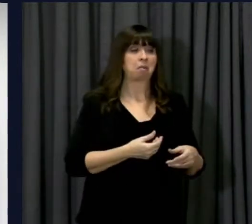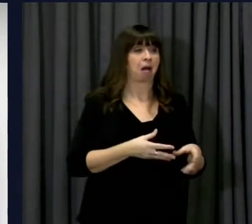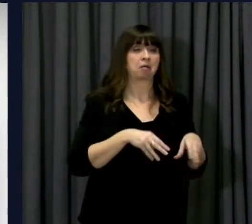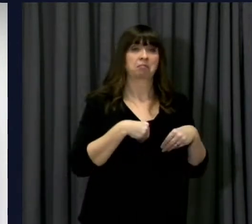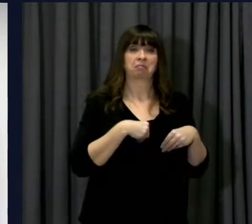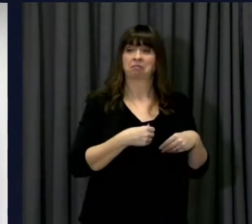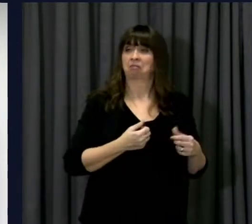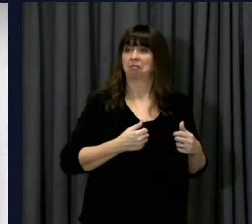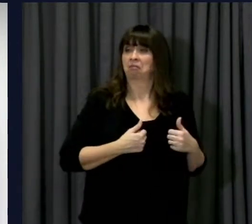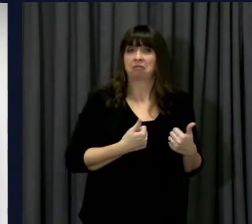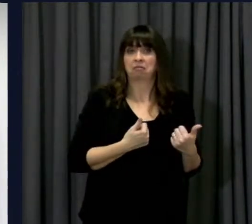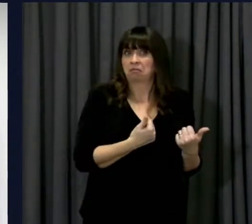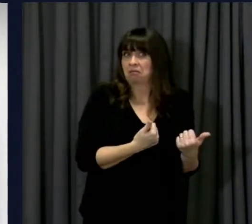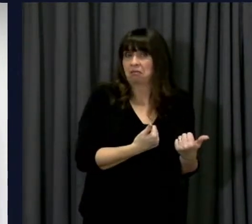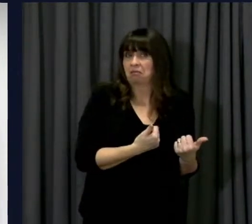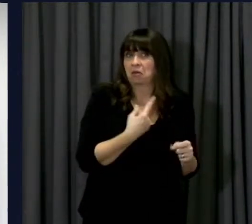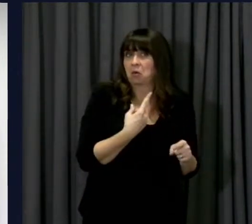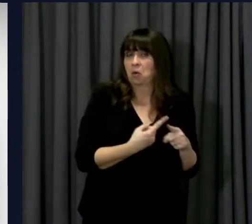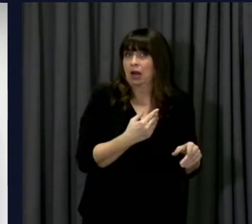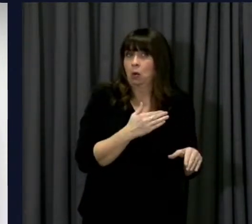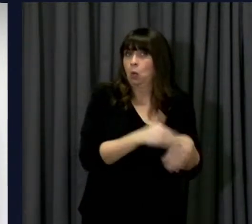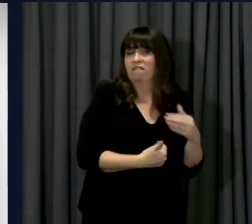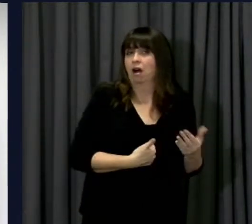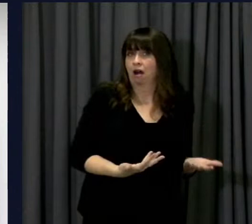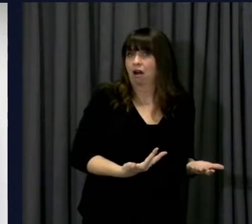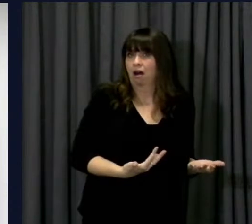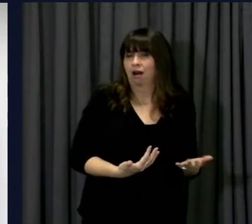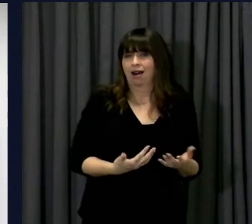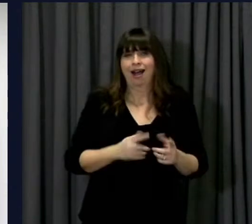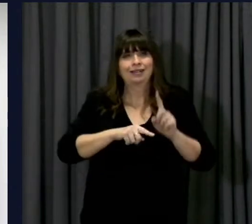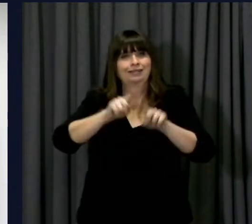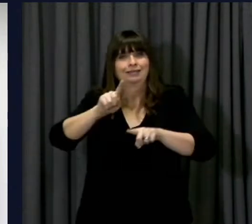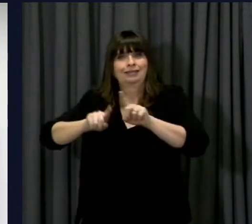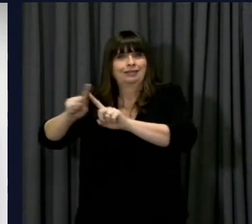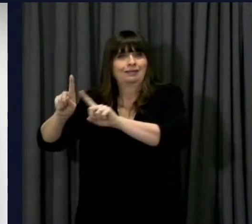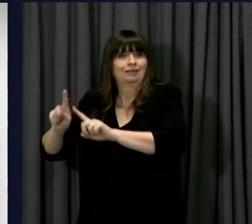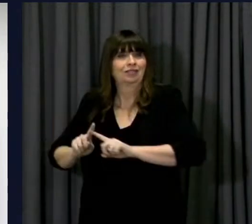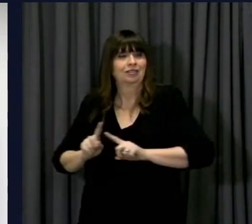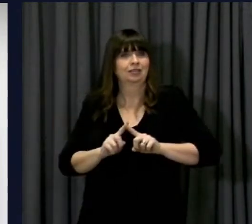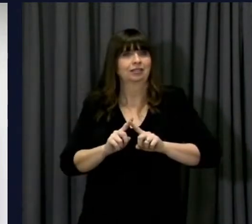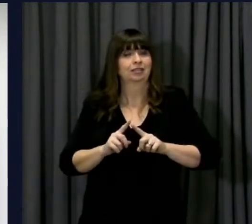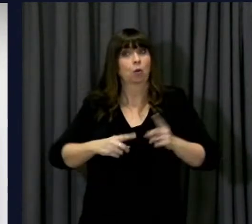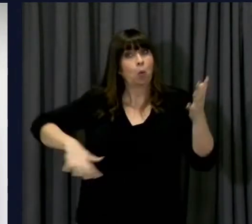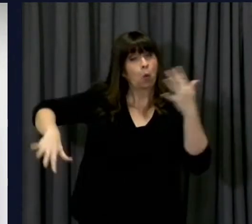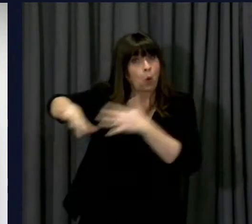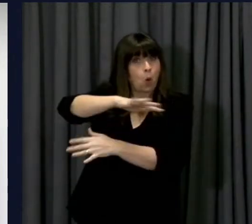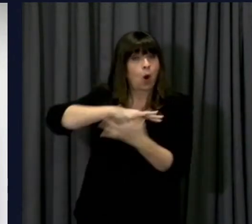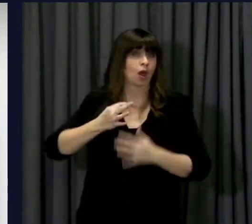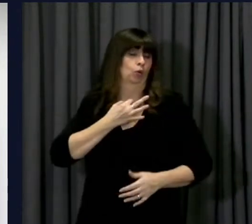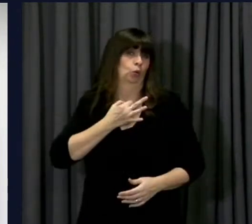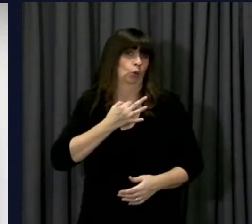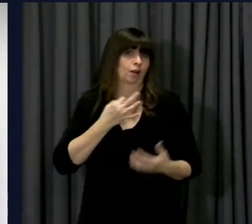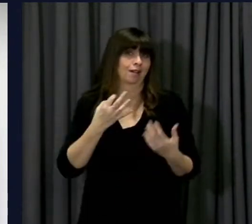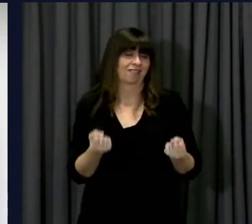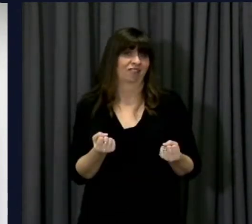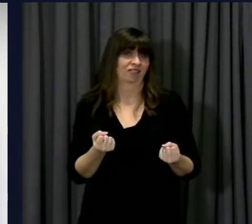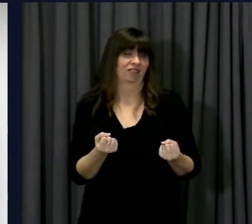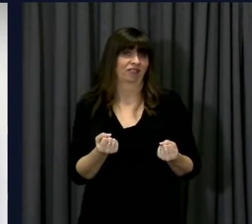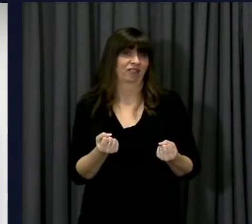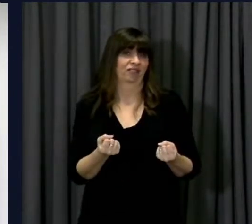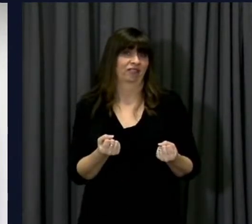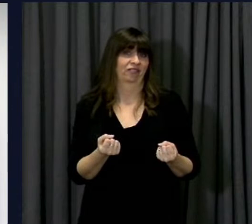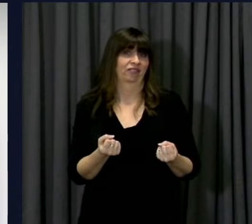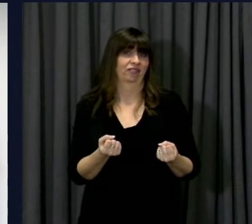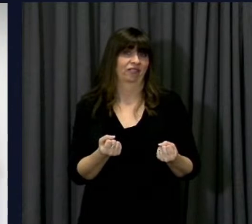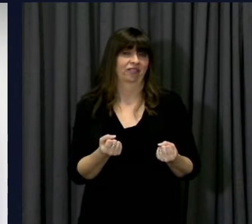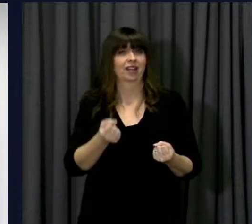out journey, being well and relapsing. So we all need to reflect that there are healthcare risks for all of us, even if our risk of harm is